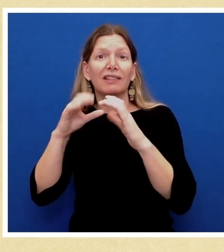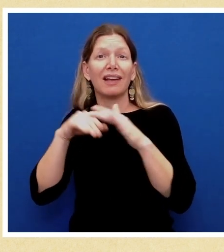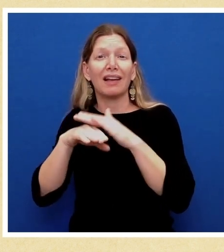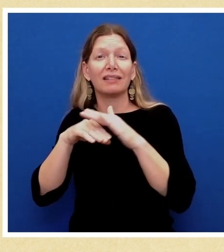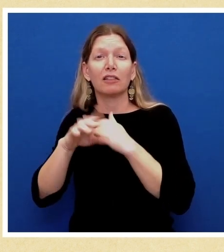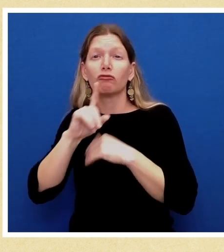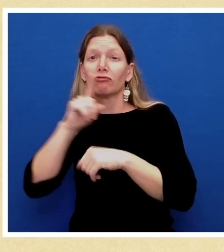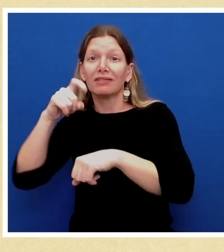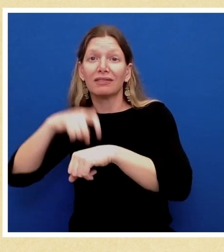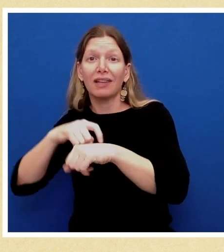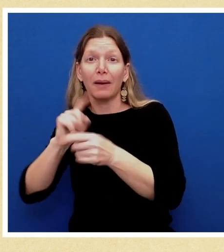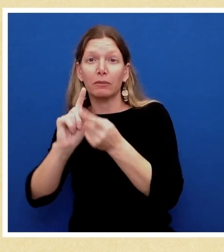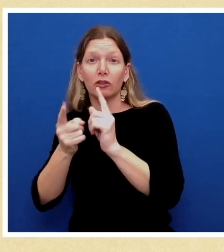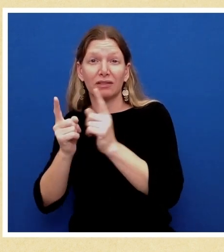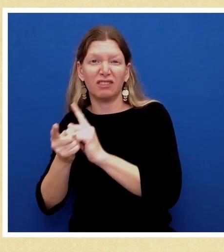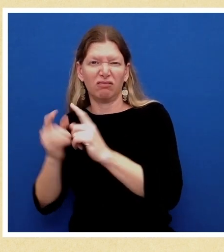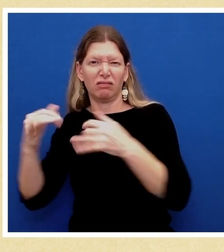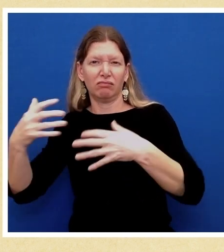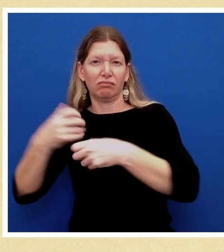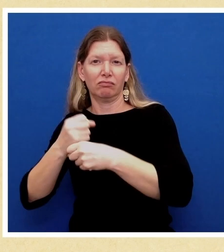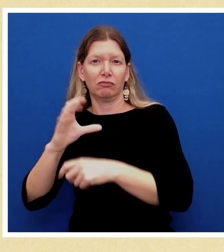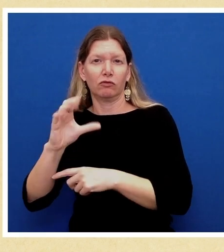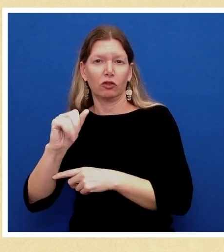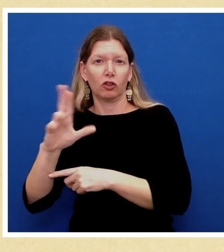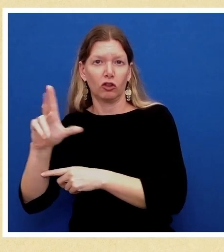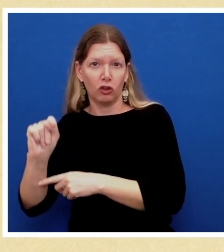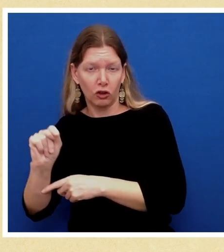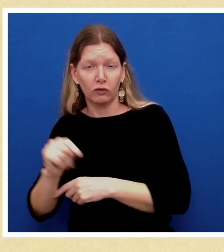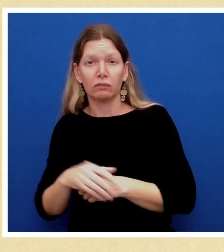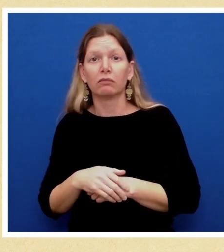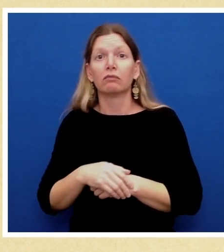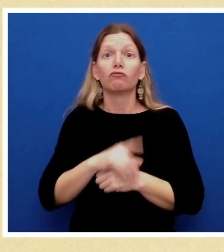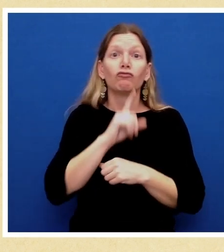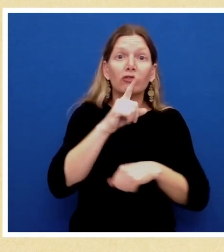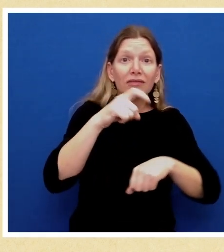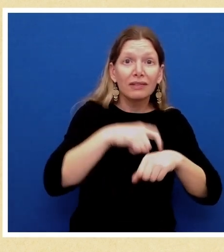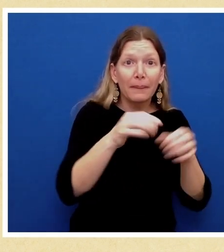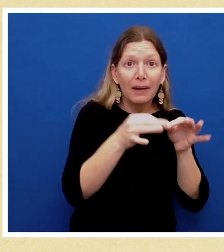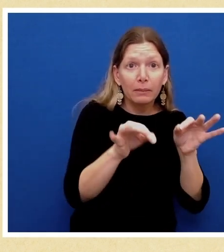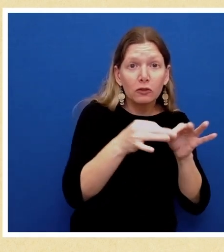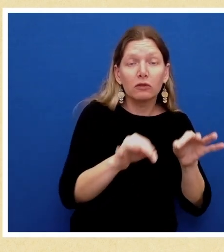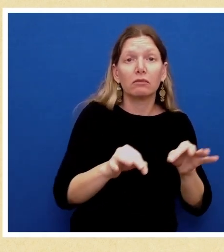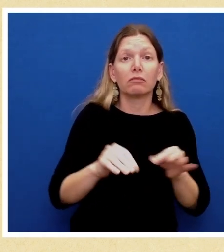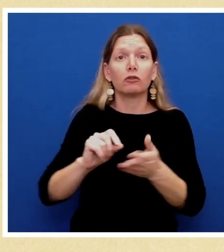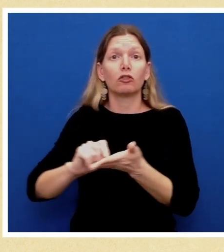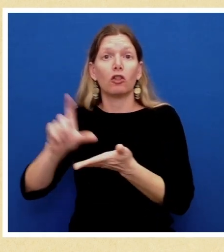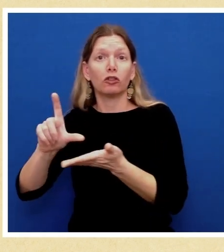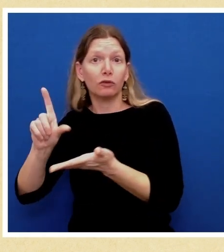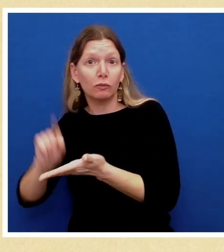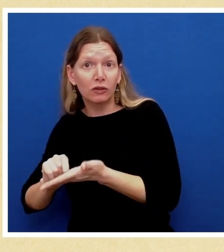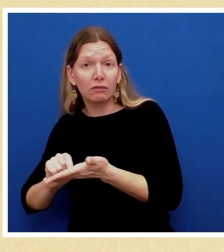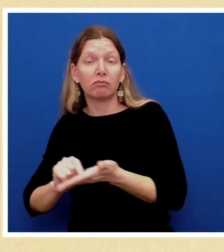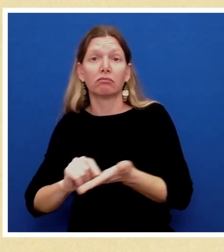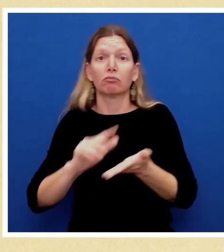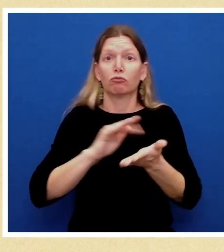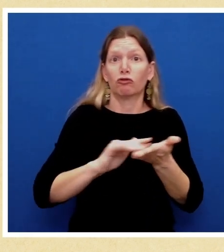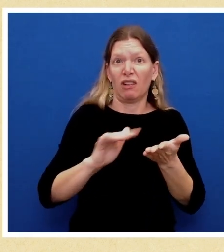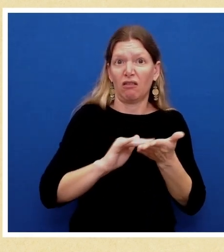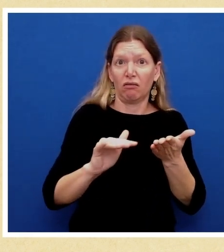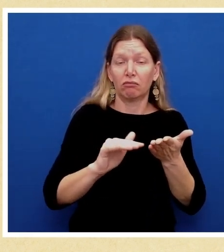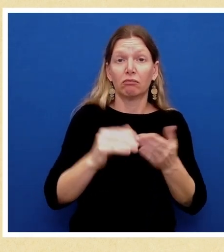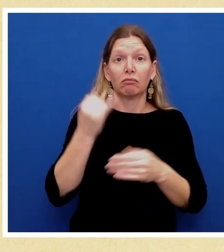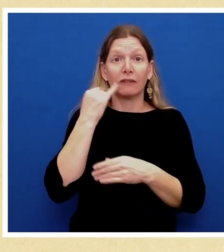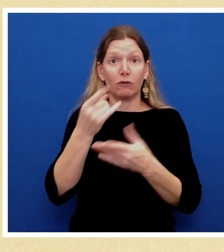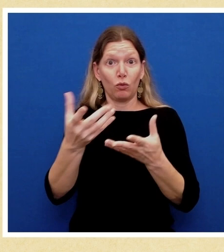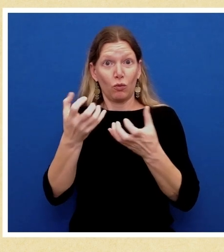interpreters, communication access real-time translation, also known as CART, real-time captioning, or large print